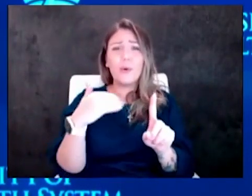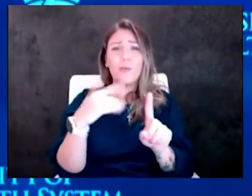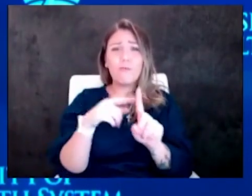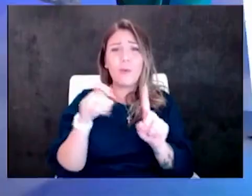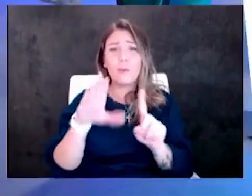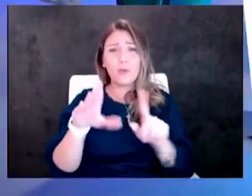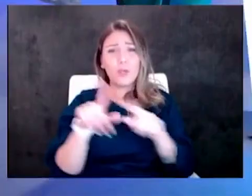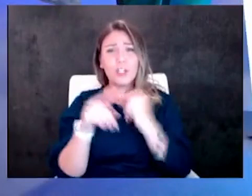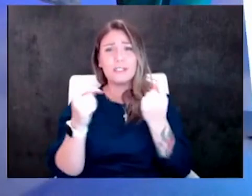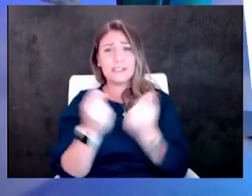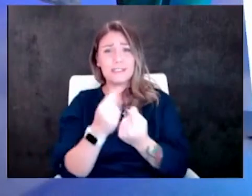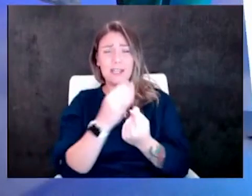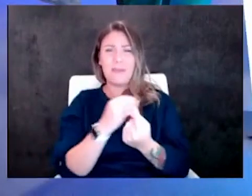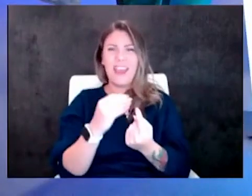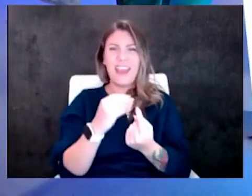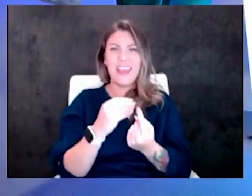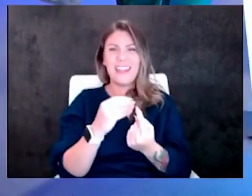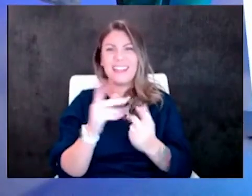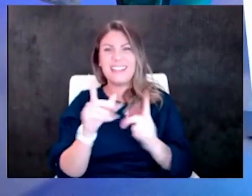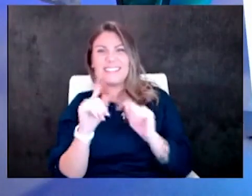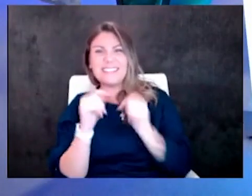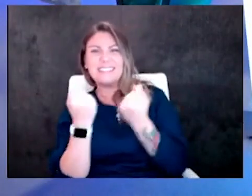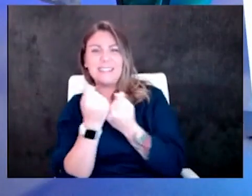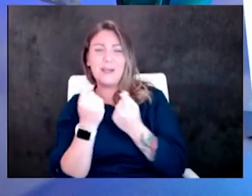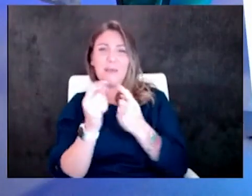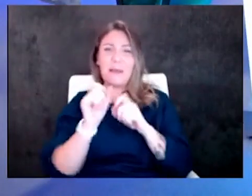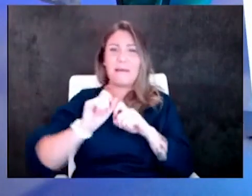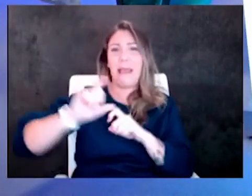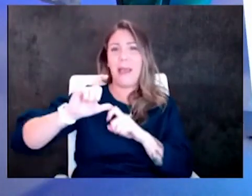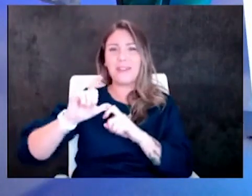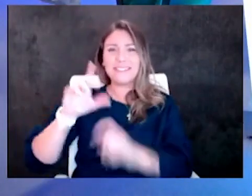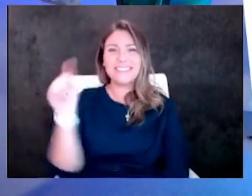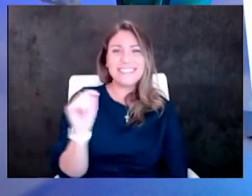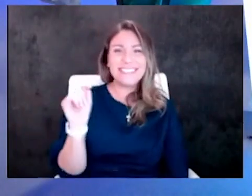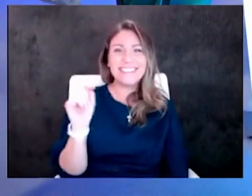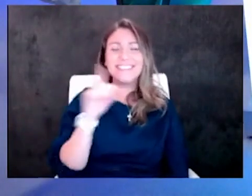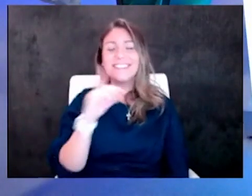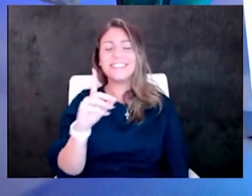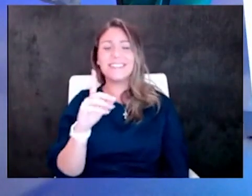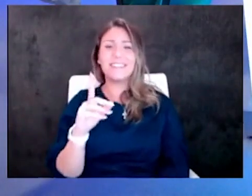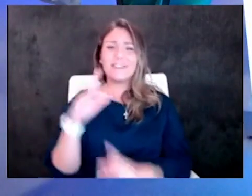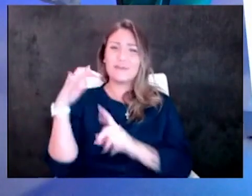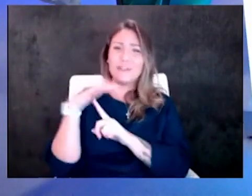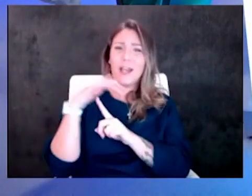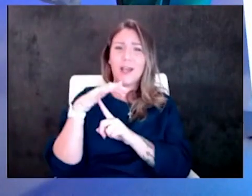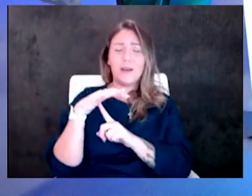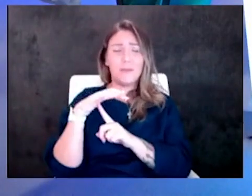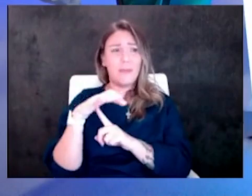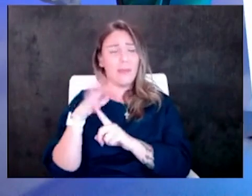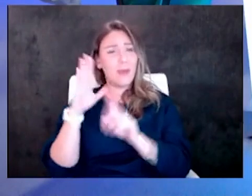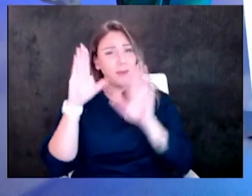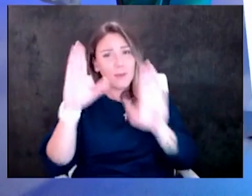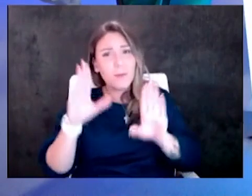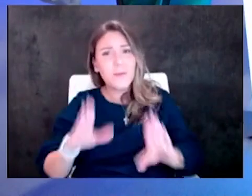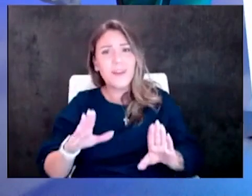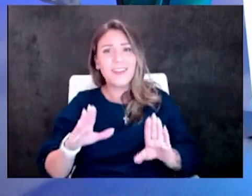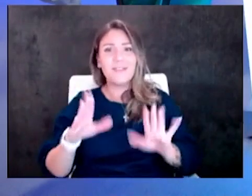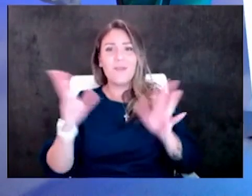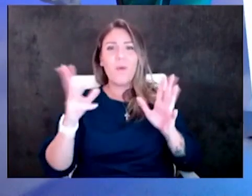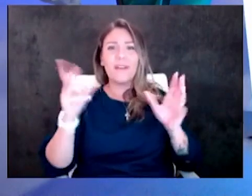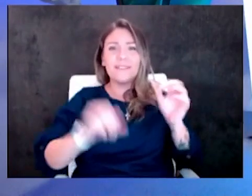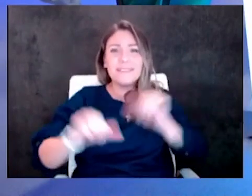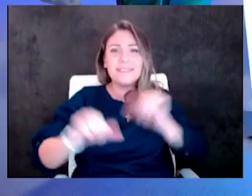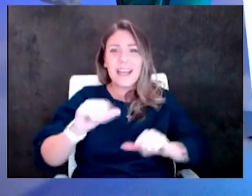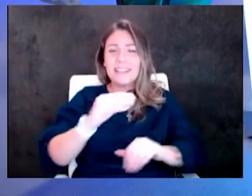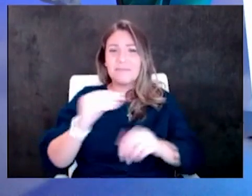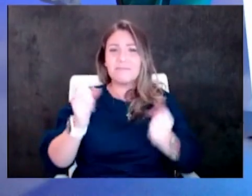capital T. Congratulations. That is truly the delivery of what science, and then a lot of people working hard for a lot of years to set